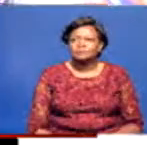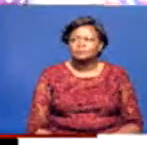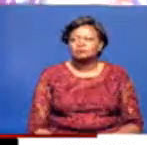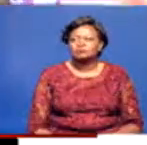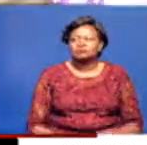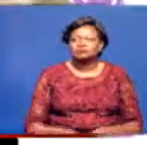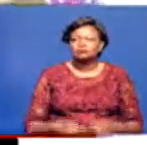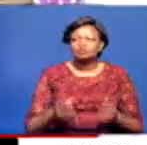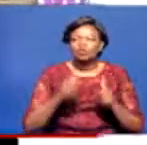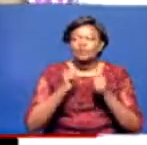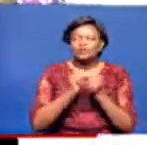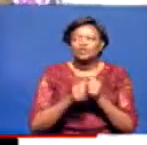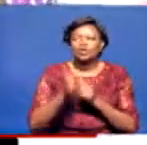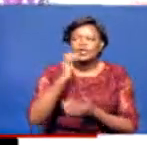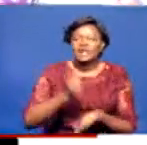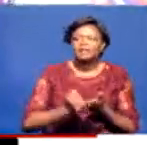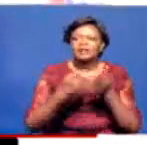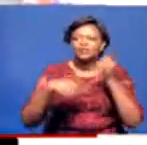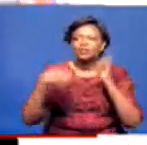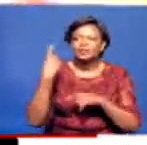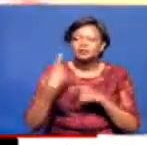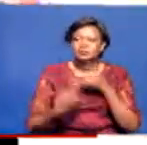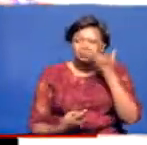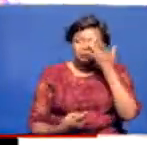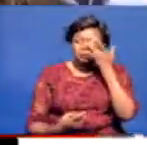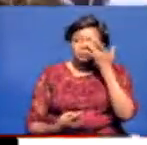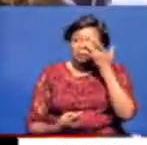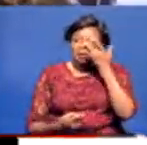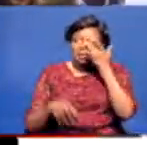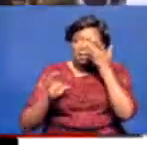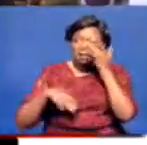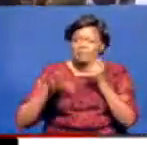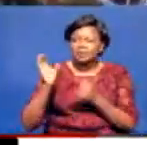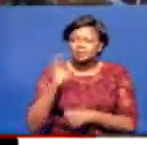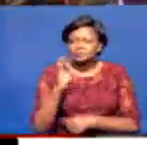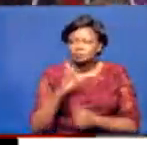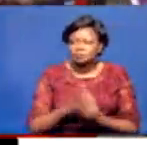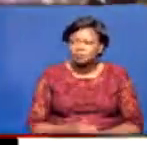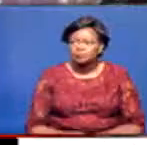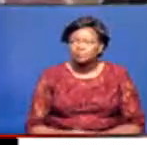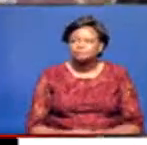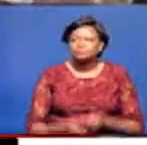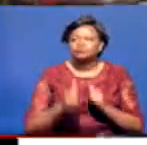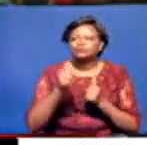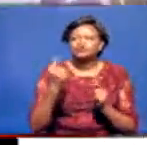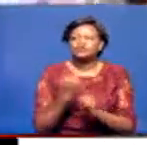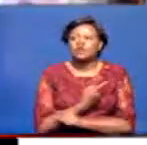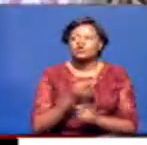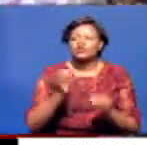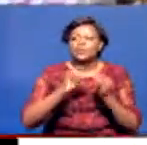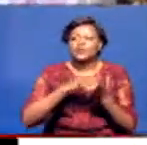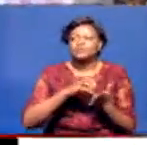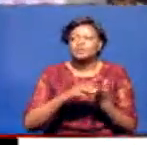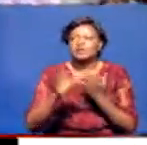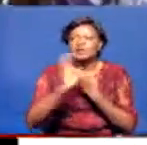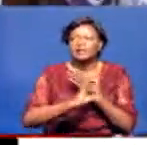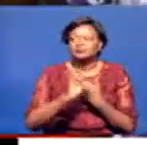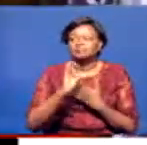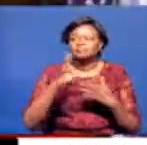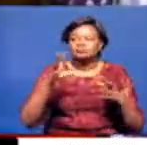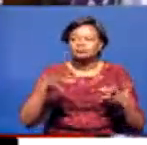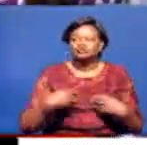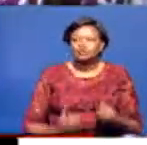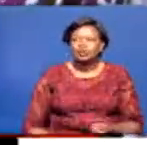and win. Amen. Women candidates vying for different elective positions in the country have received a boost